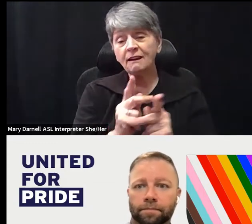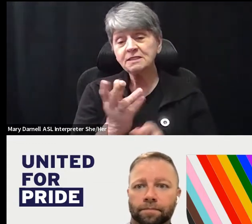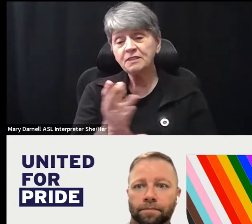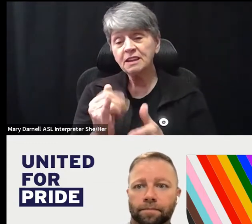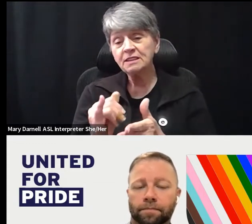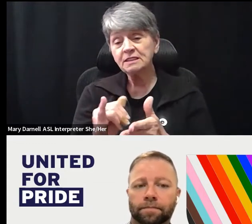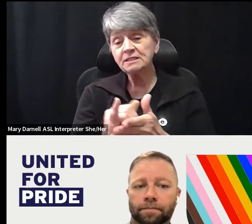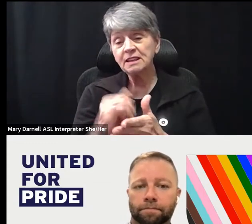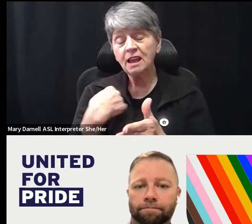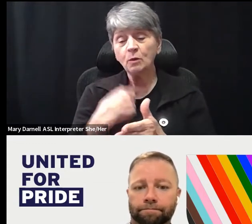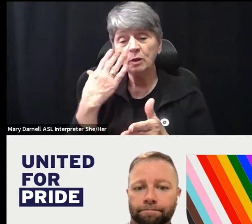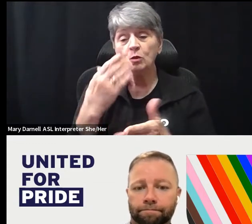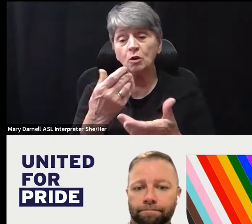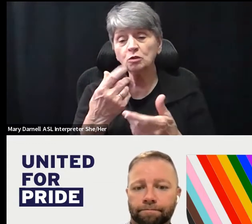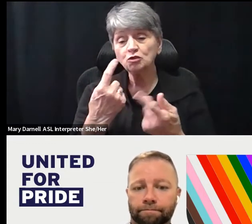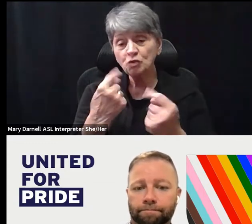to try and do.